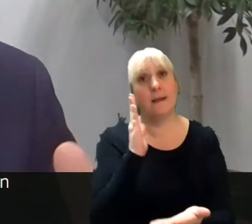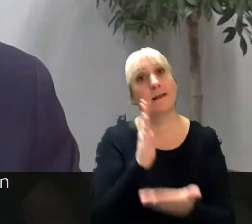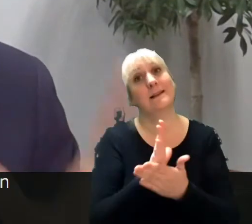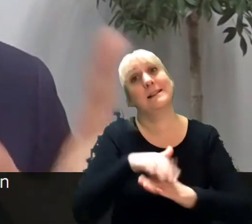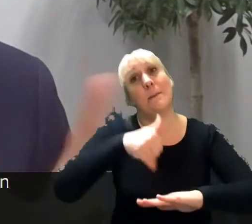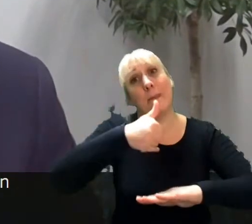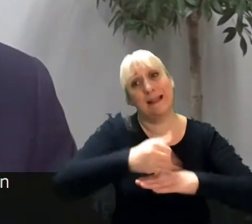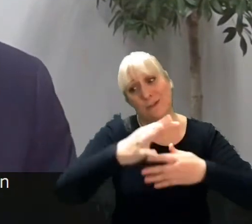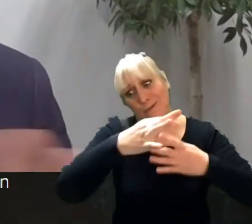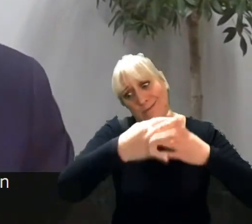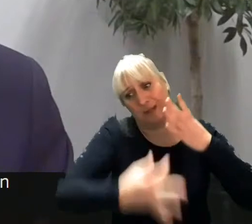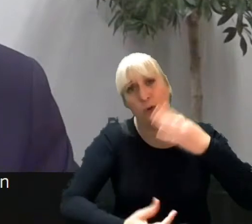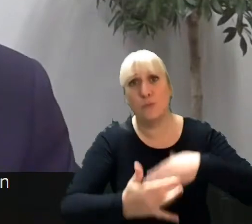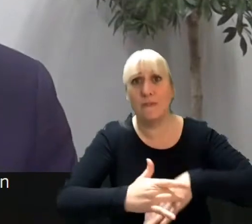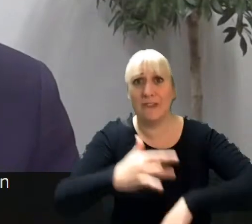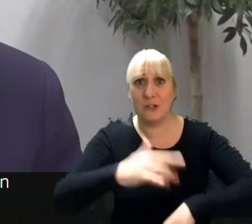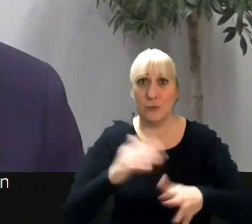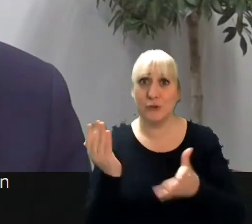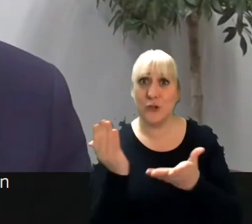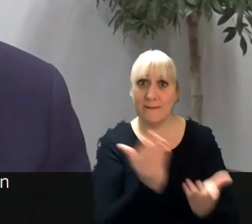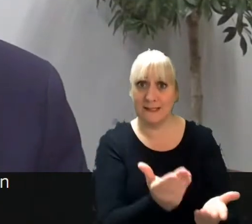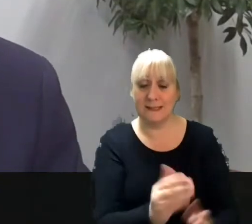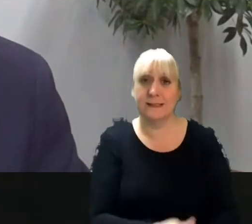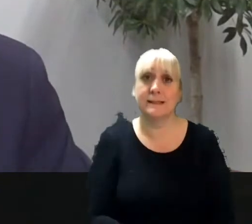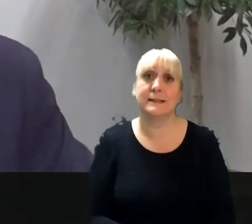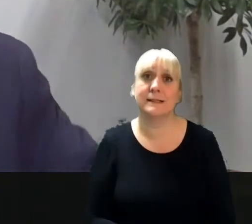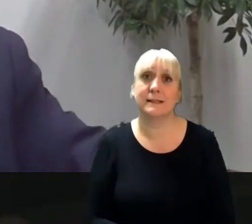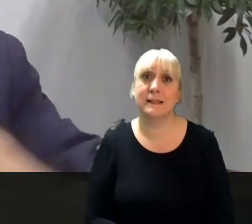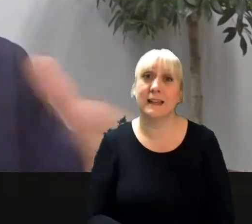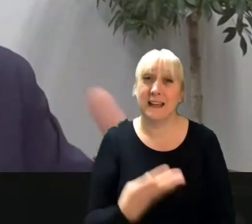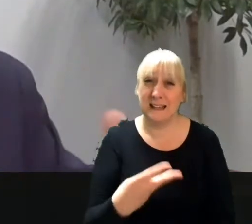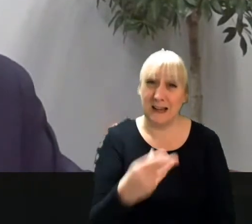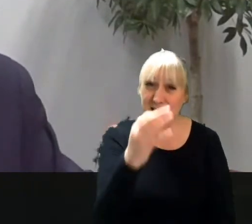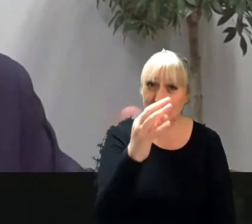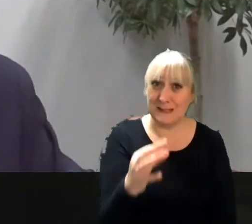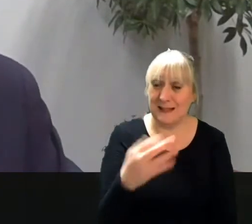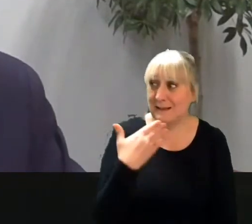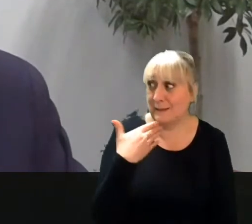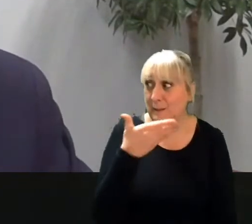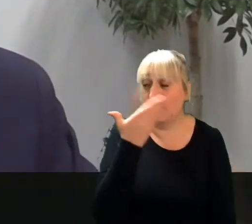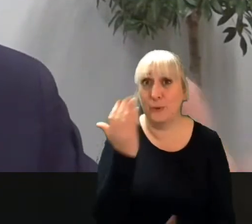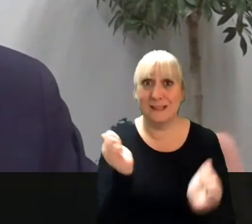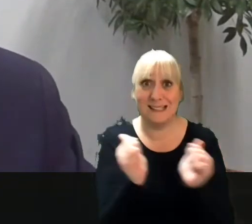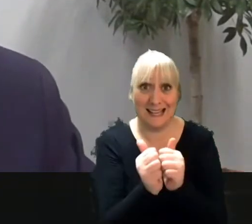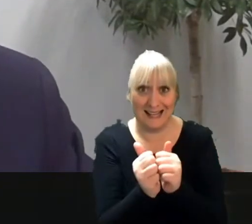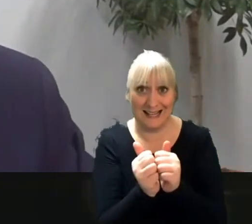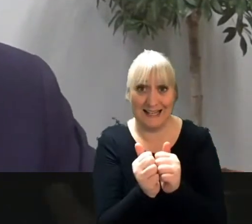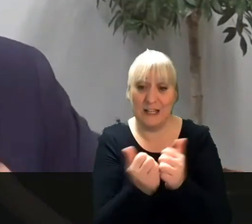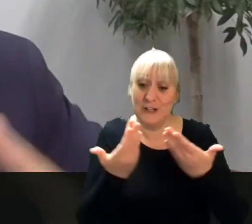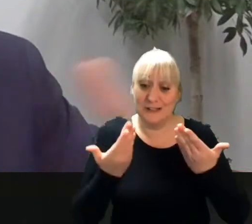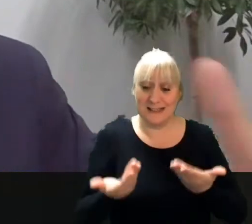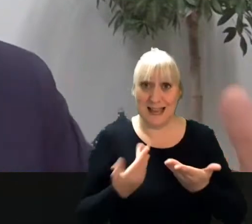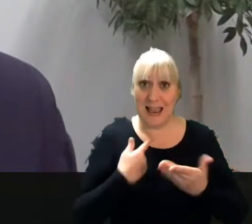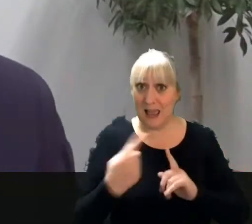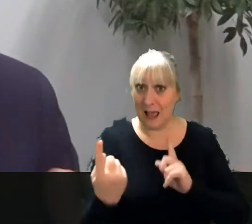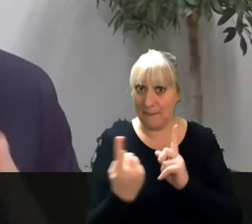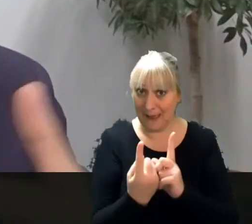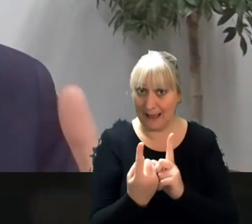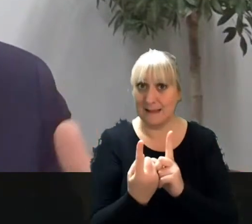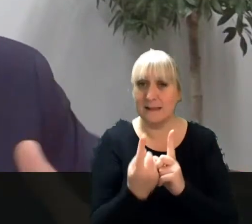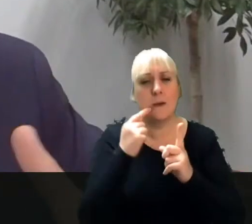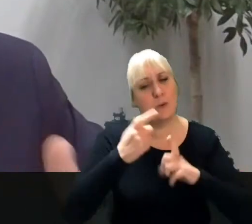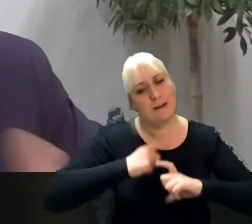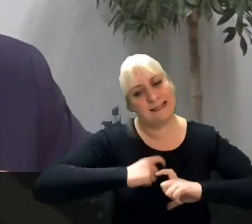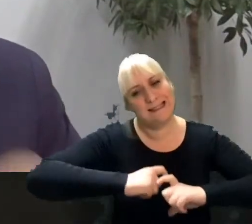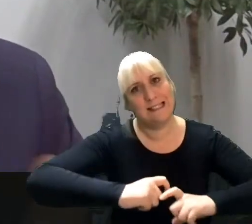professional services, 90%, no deal done by them. So I met today, and I continue to meet with key players in that